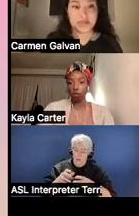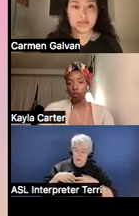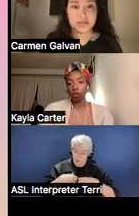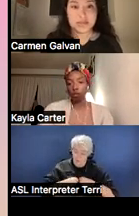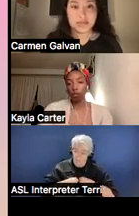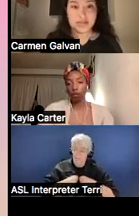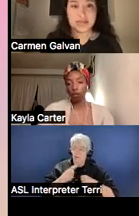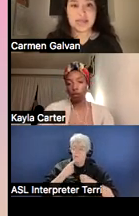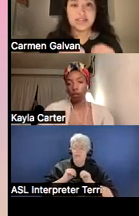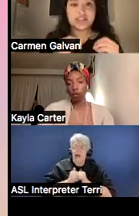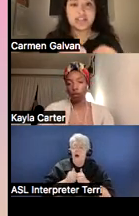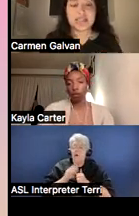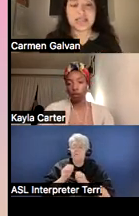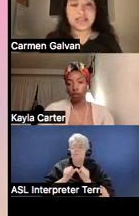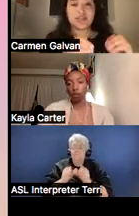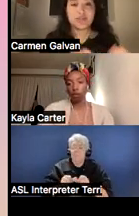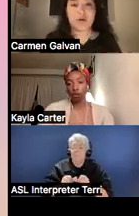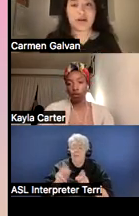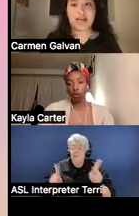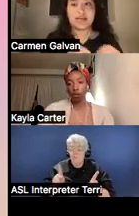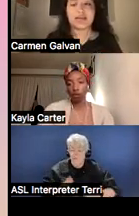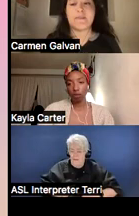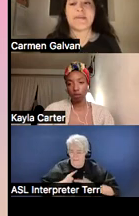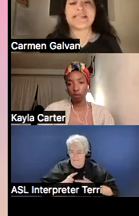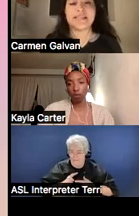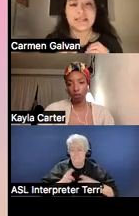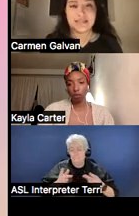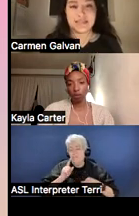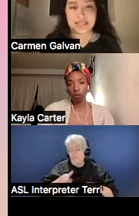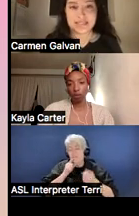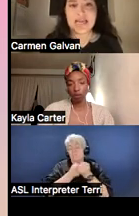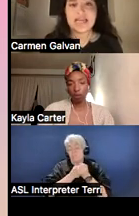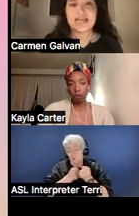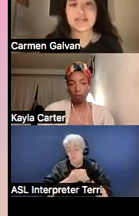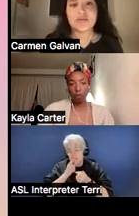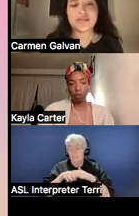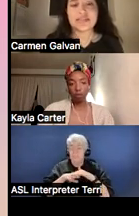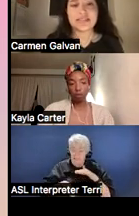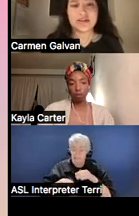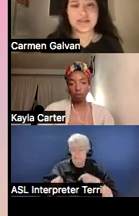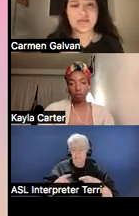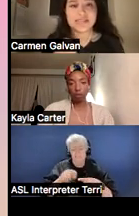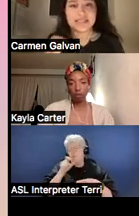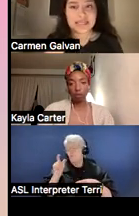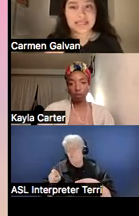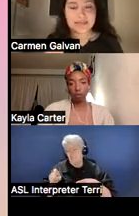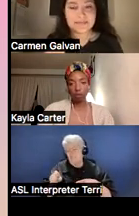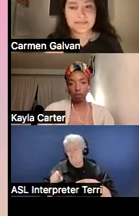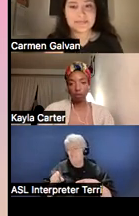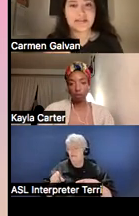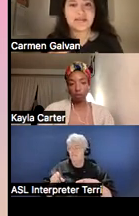human. They just need support in the basic needs. They don't necessarily always